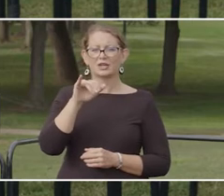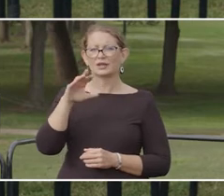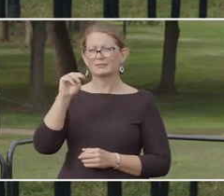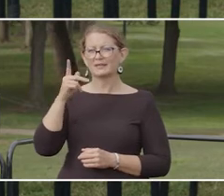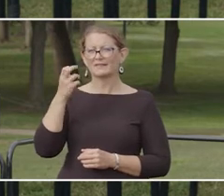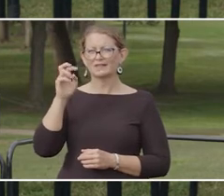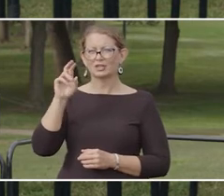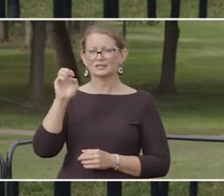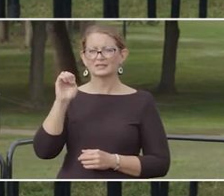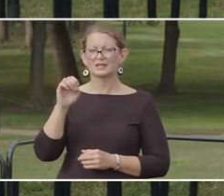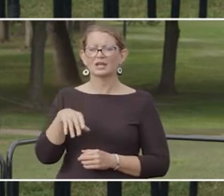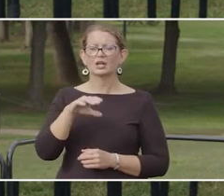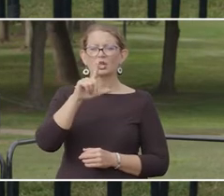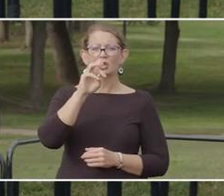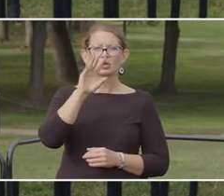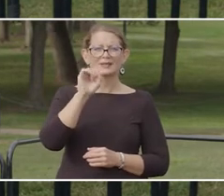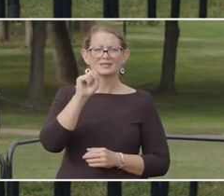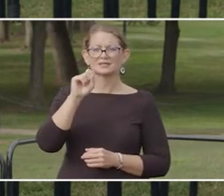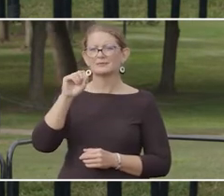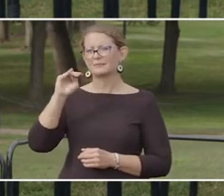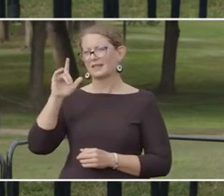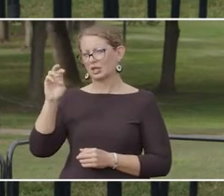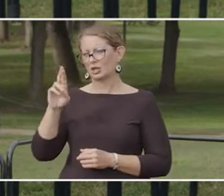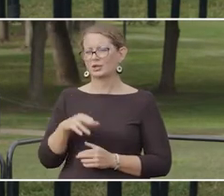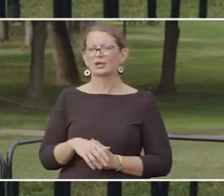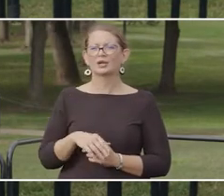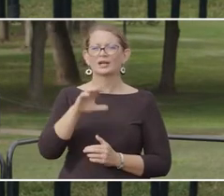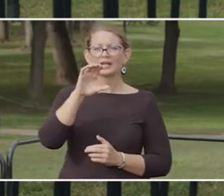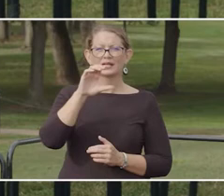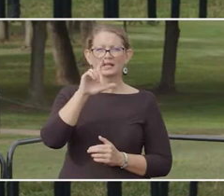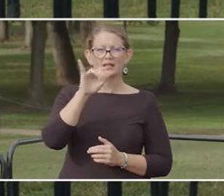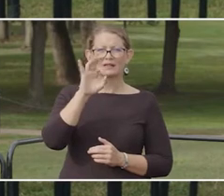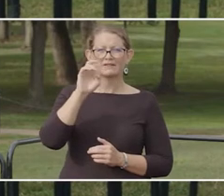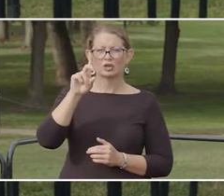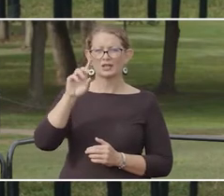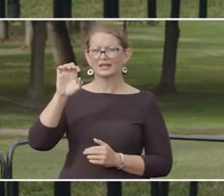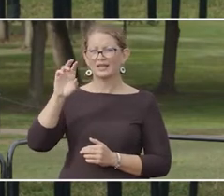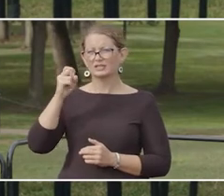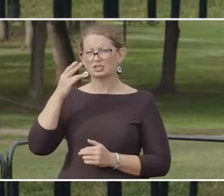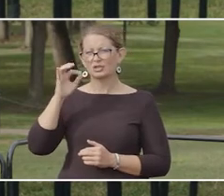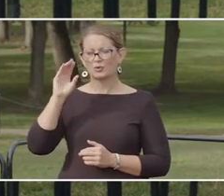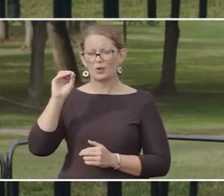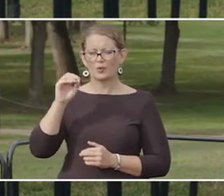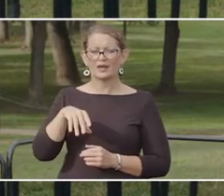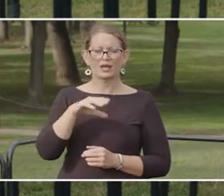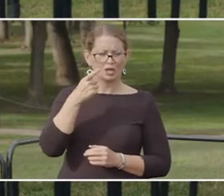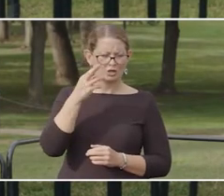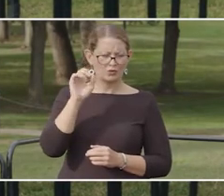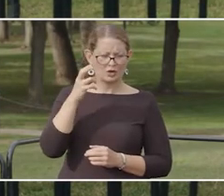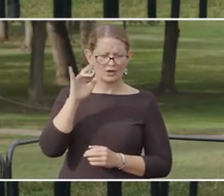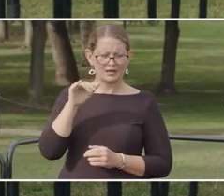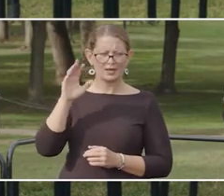McPheeters. Louis Jean Miller. Clifford Miyashiro. Gregory Raymond